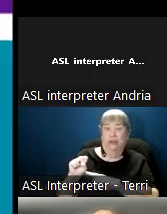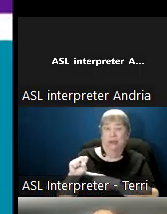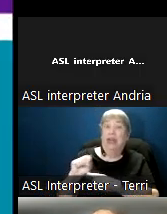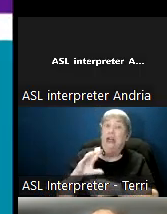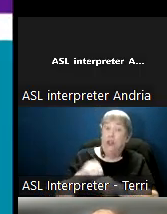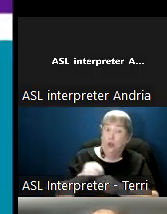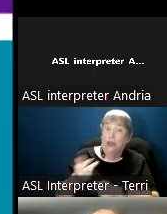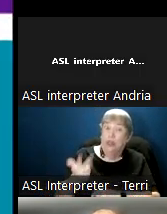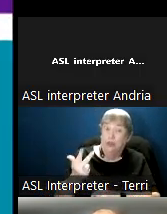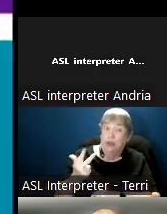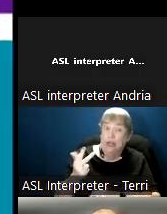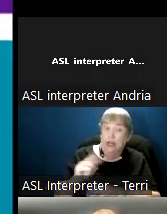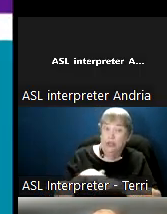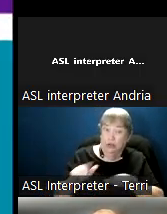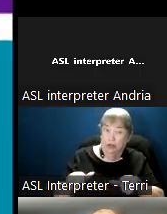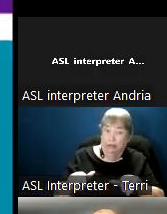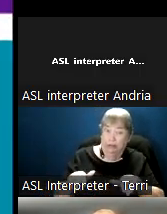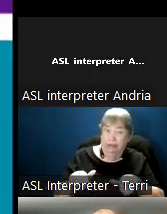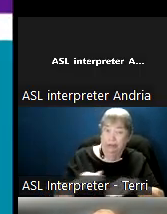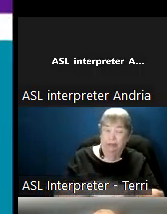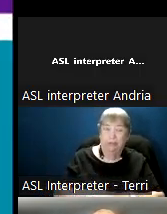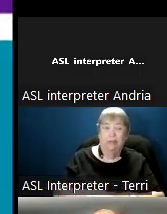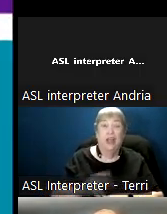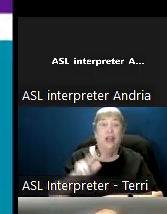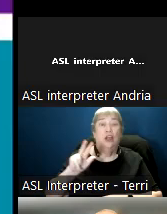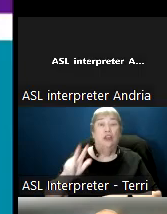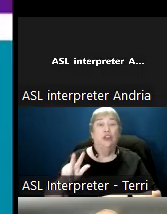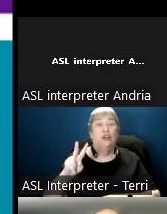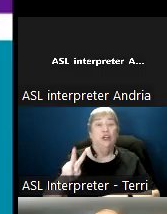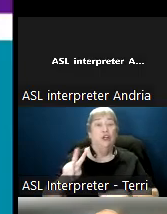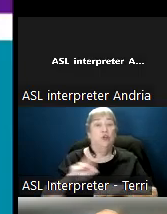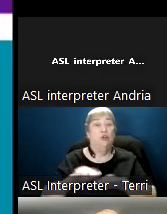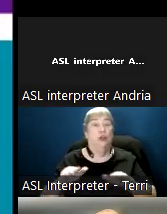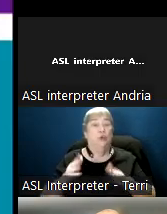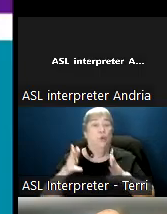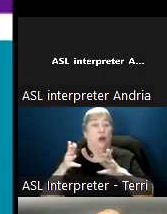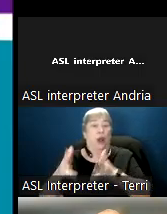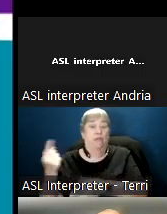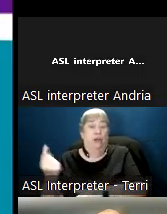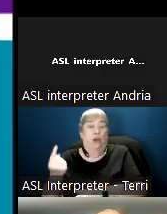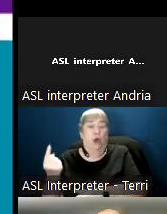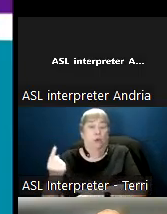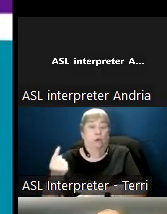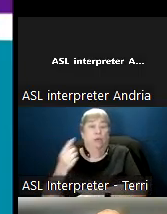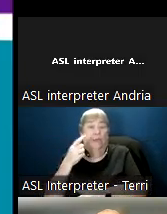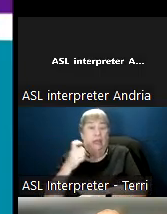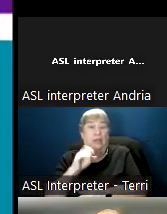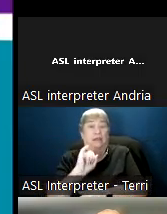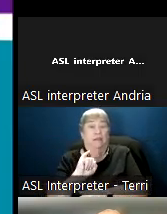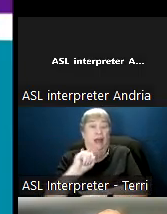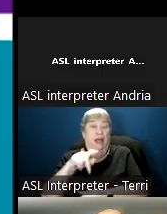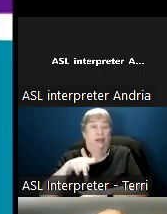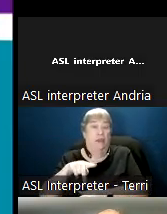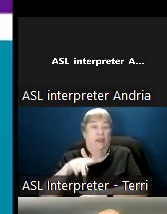behind due to IPV homicides. And 74% of all IPV homicides